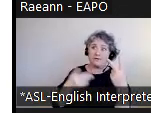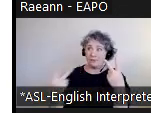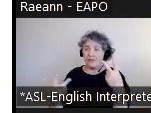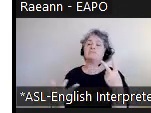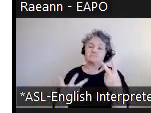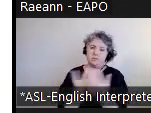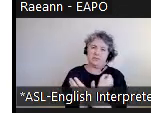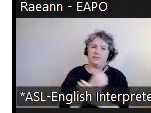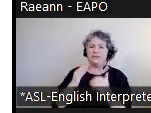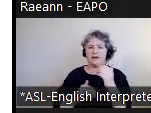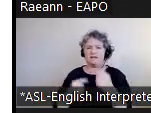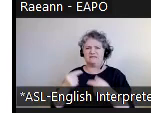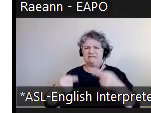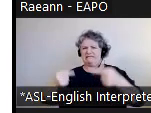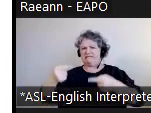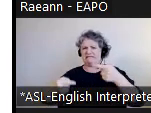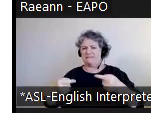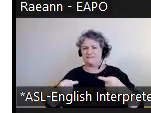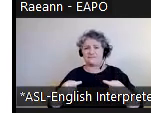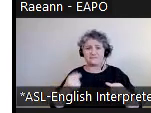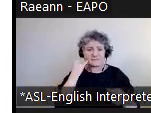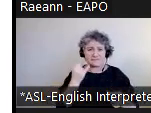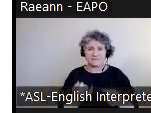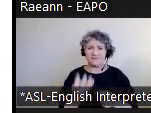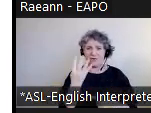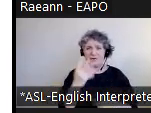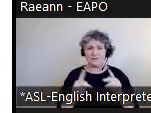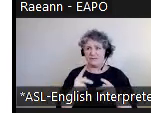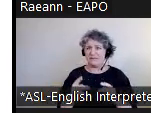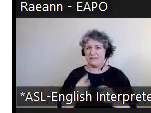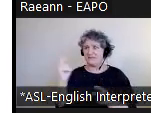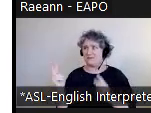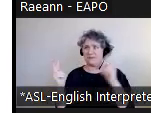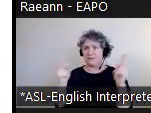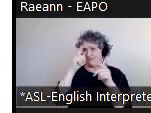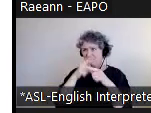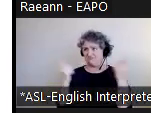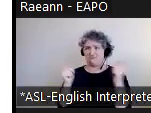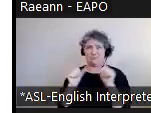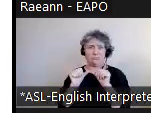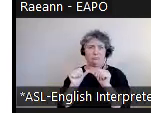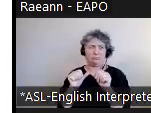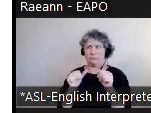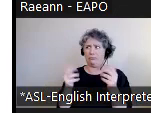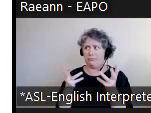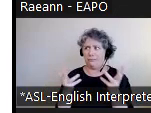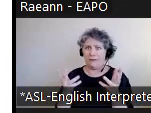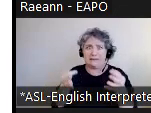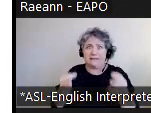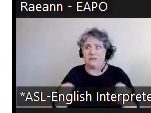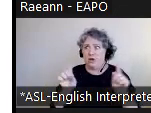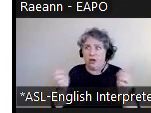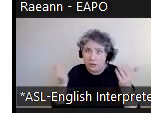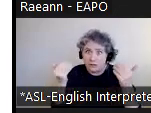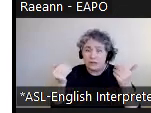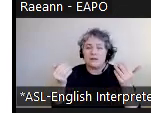argument, right? You don't want a situation where you've got 4 people and 2 are on one side and 2 are on the other one, and nobody's able to come to a